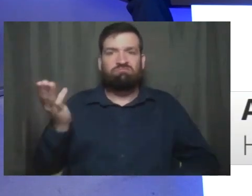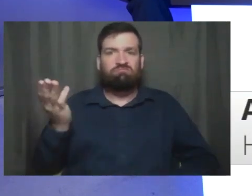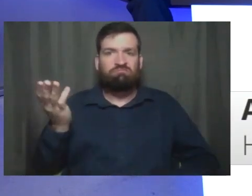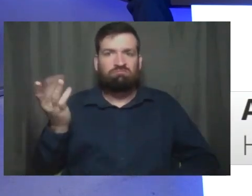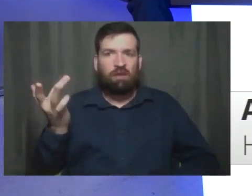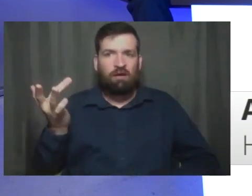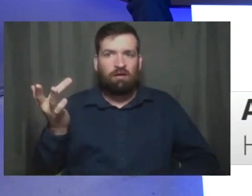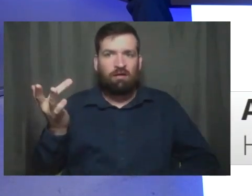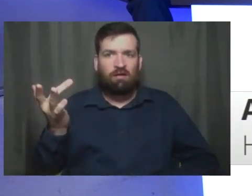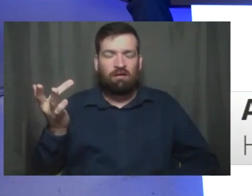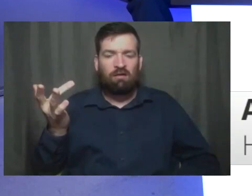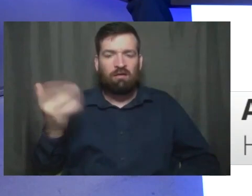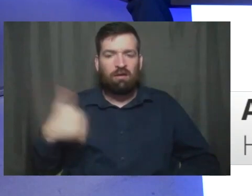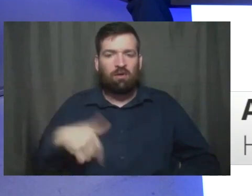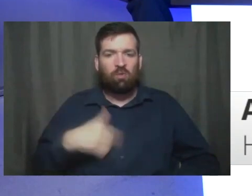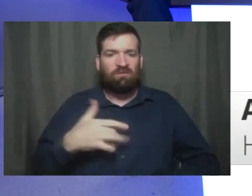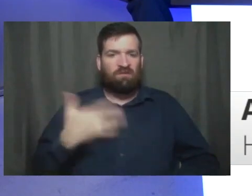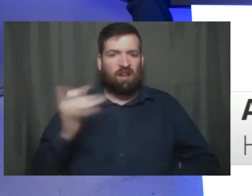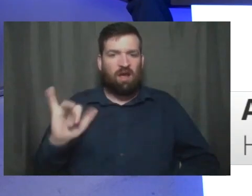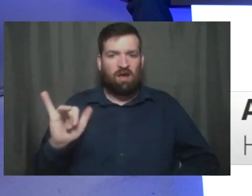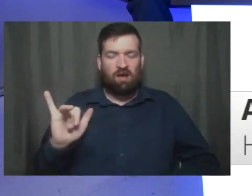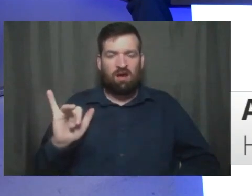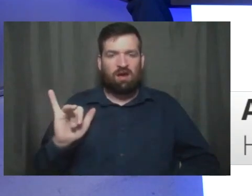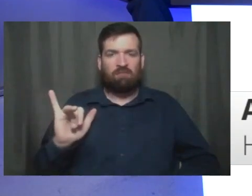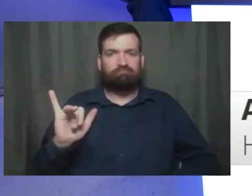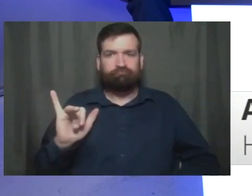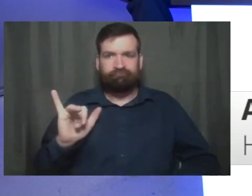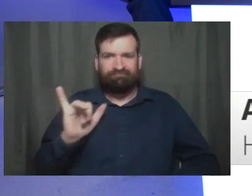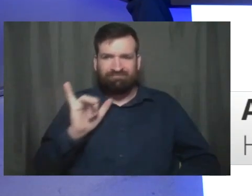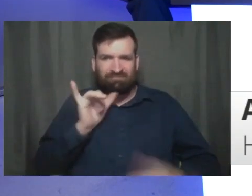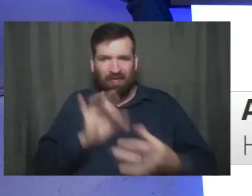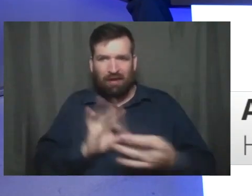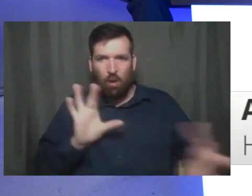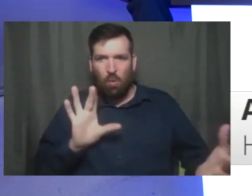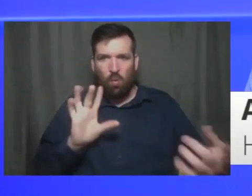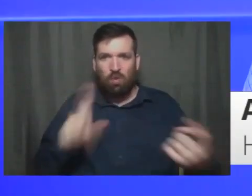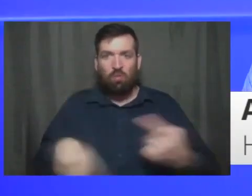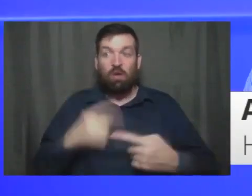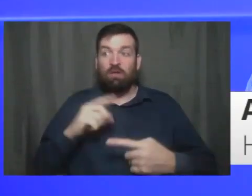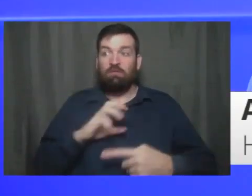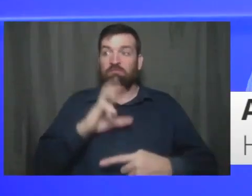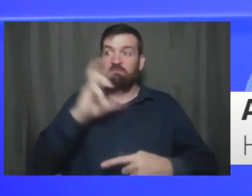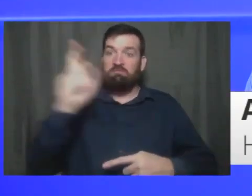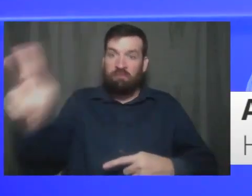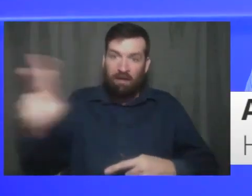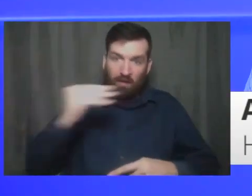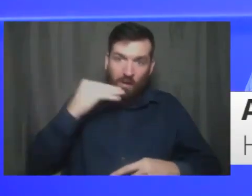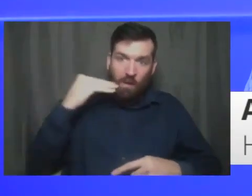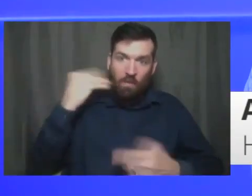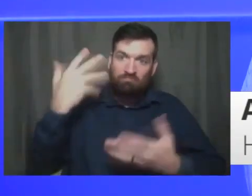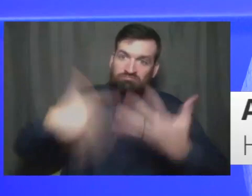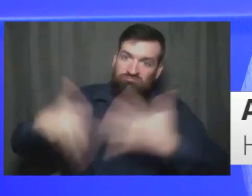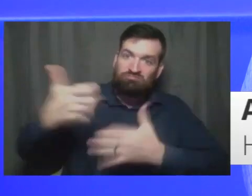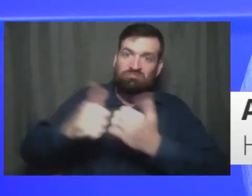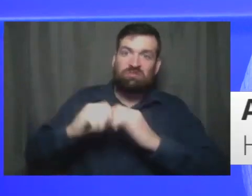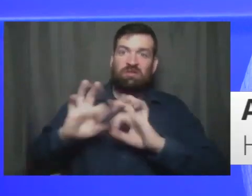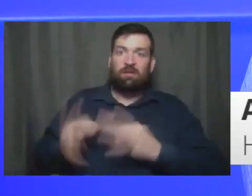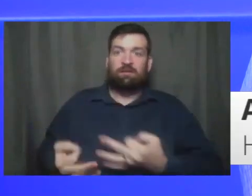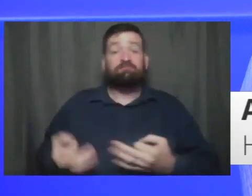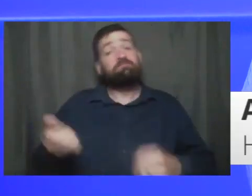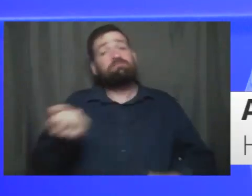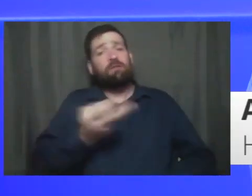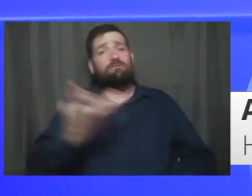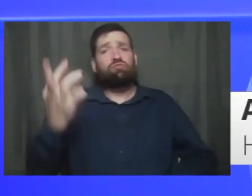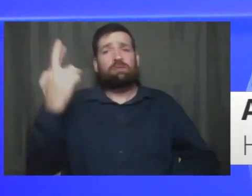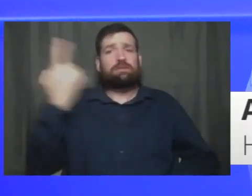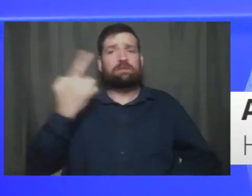so compelled to not let it go when we go home to spend time with our families? Sure. Well, I think there's a few things. We